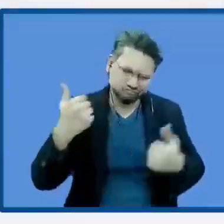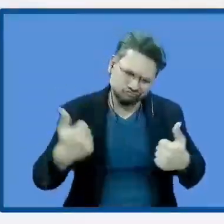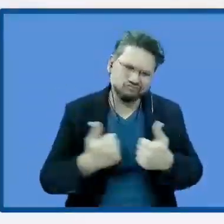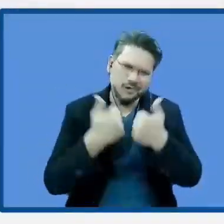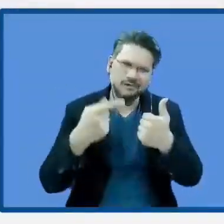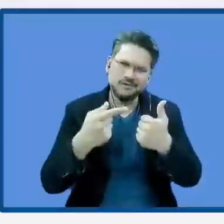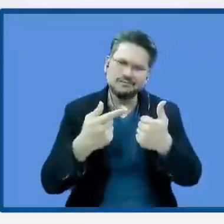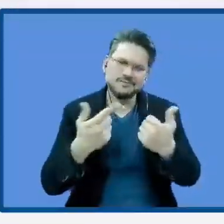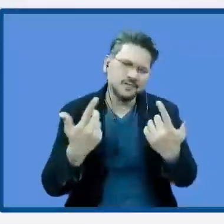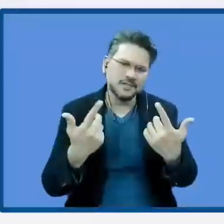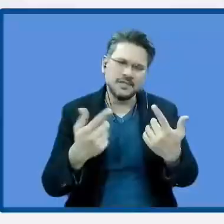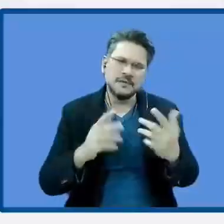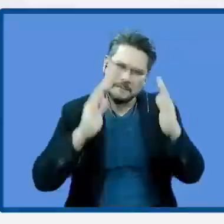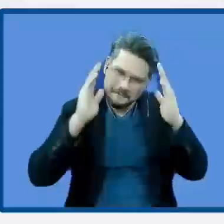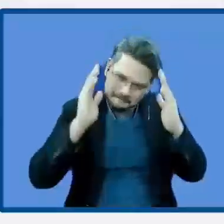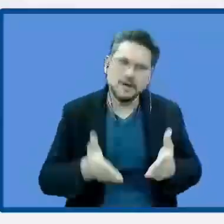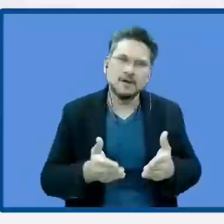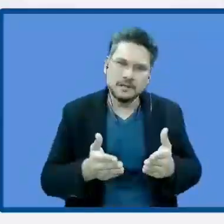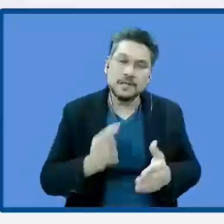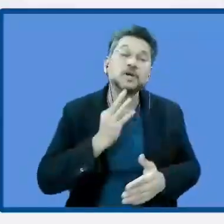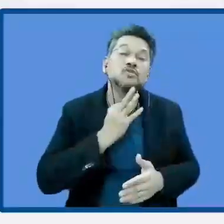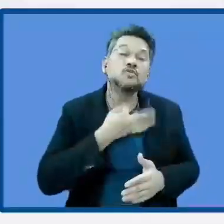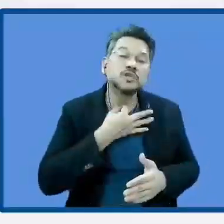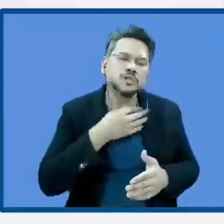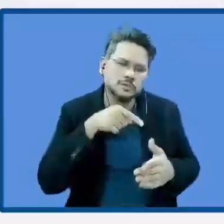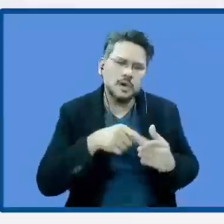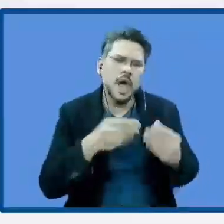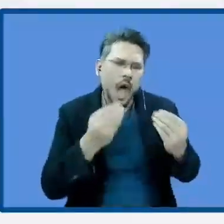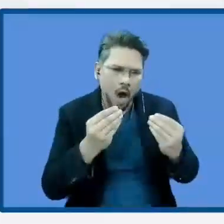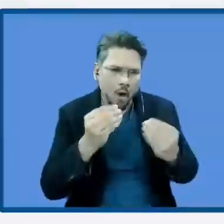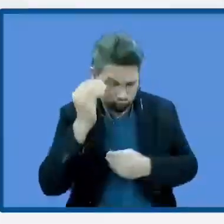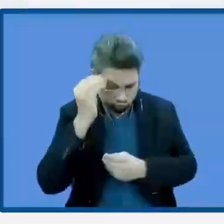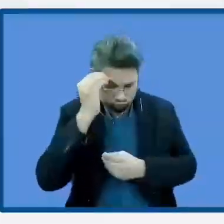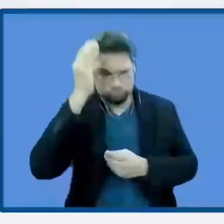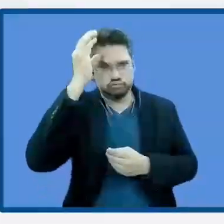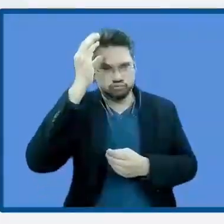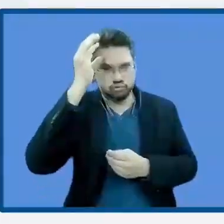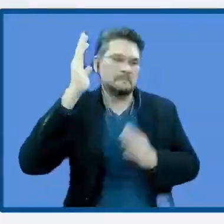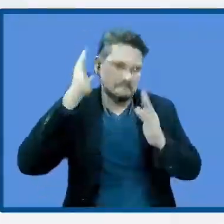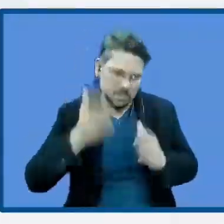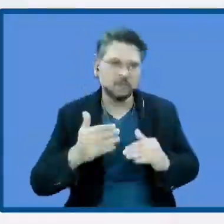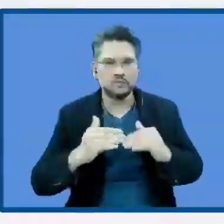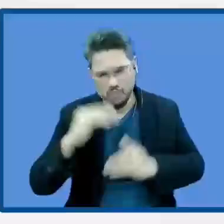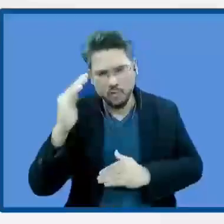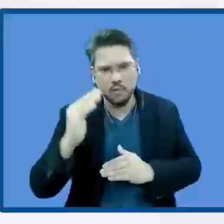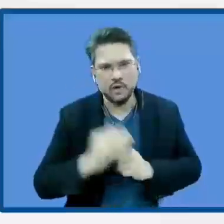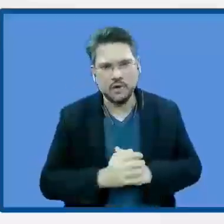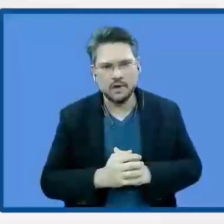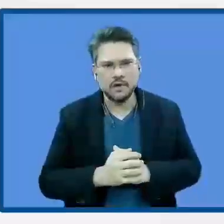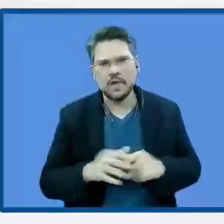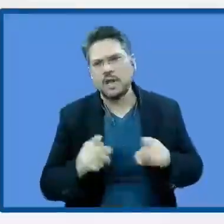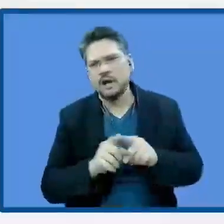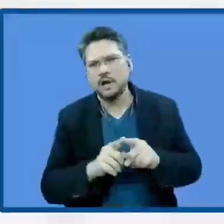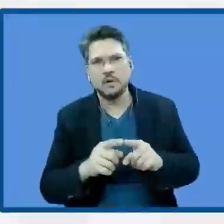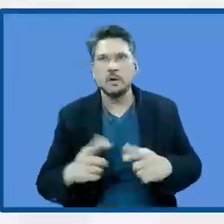encouraging the knowledge of risk. The knowledge, but not from the big